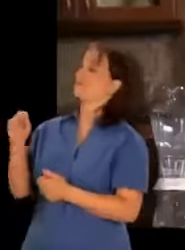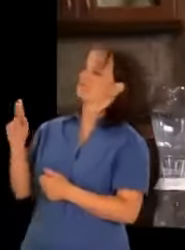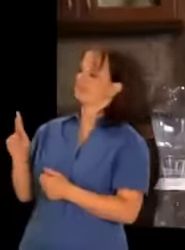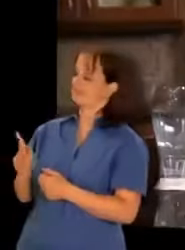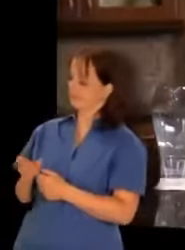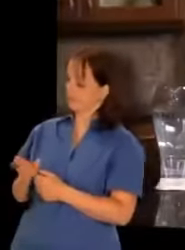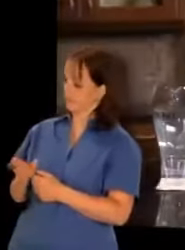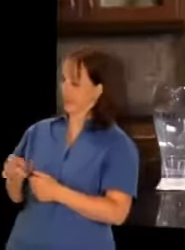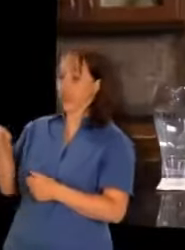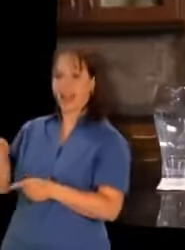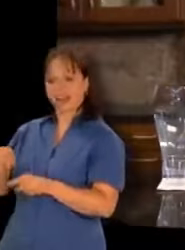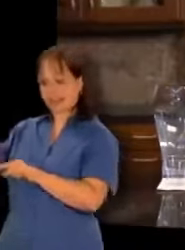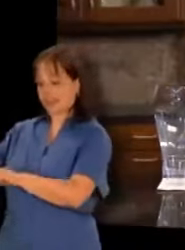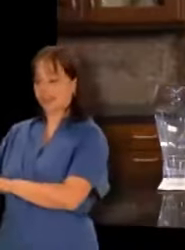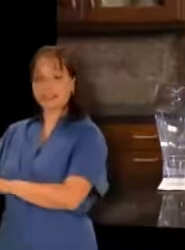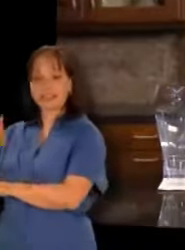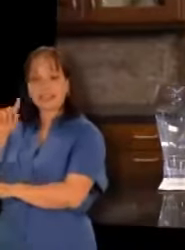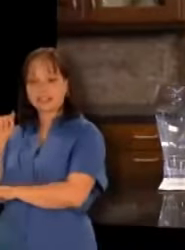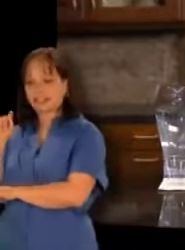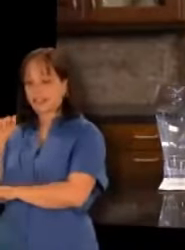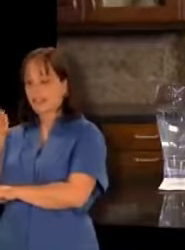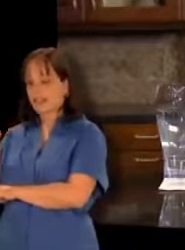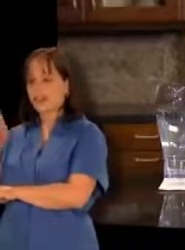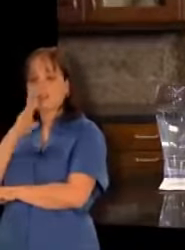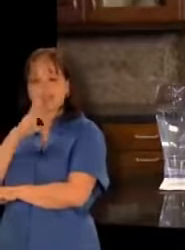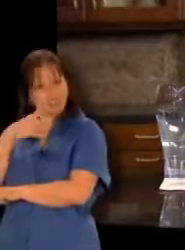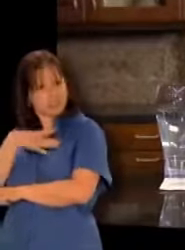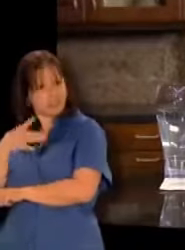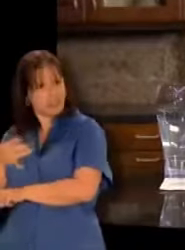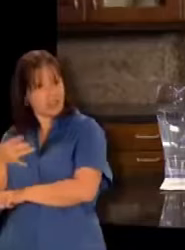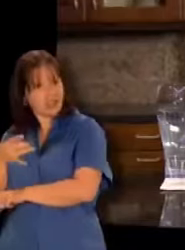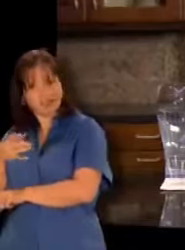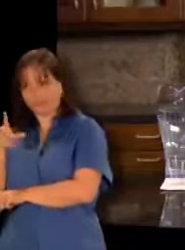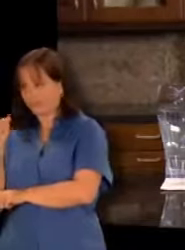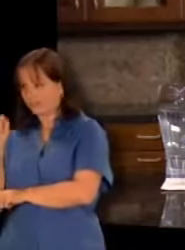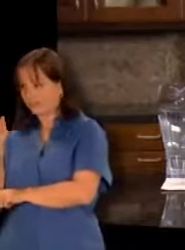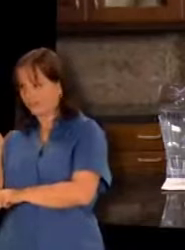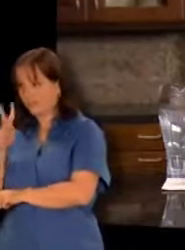Okay, and this is just tap water. Anybody drink tap water?